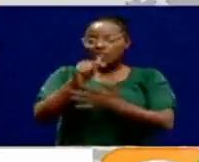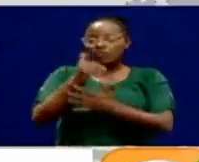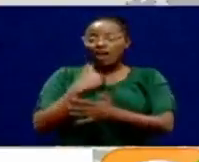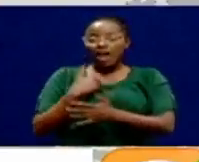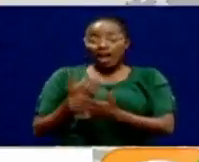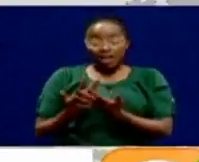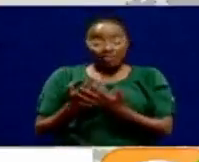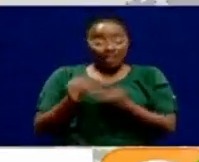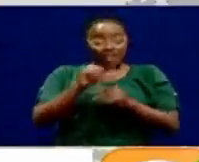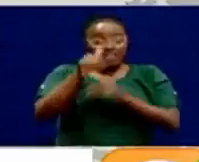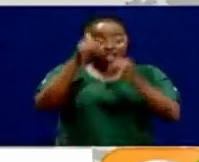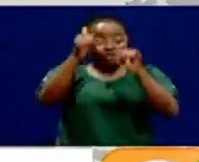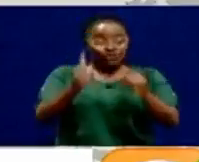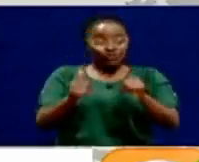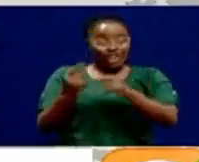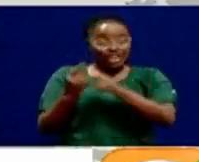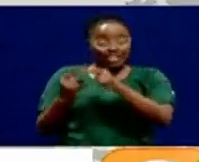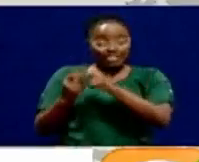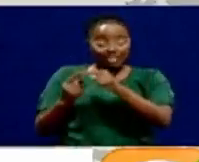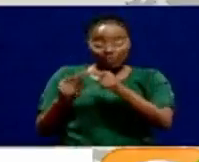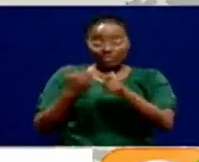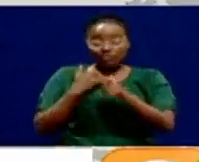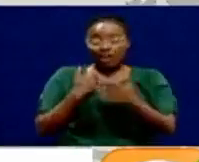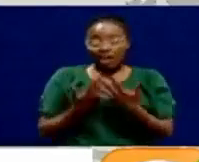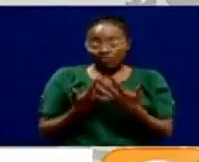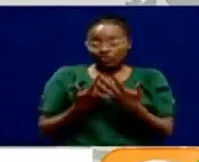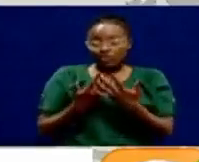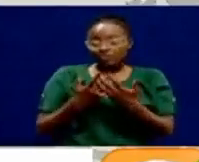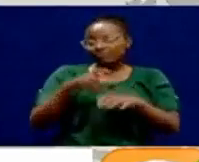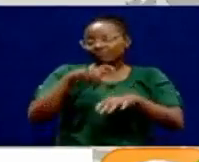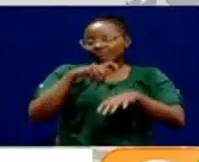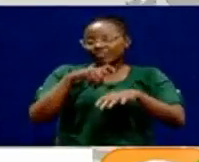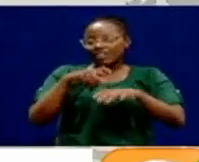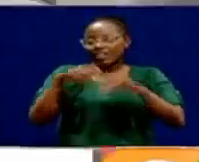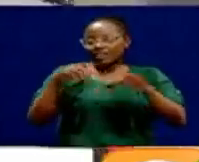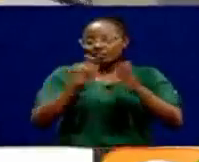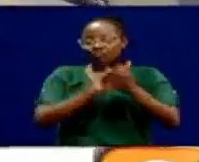another extraordinary journey, which could see him set a Guinness World Record.